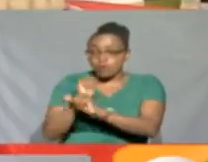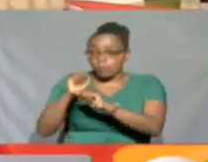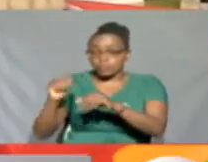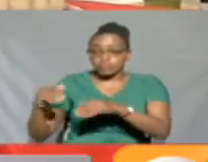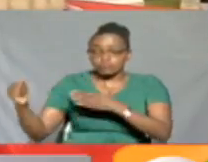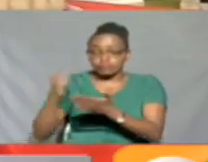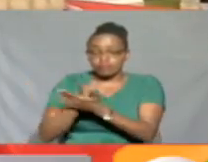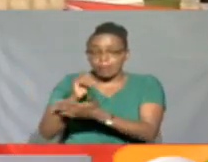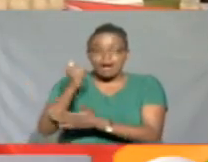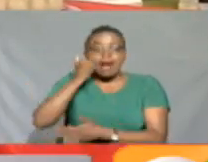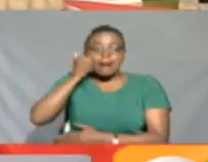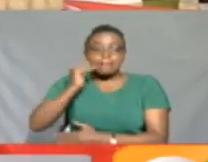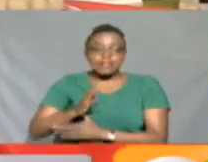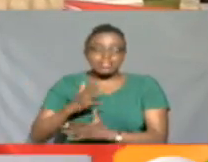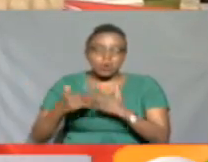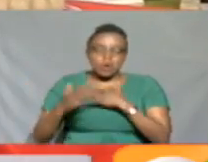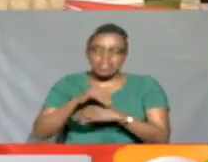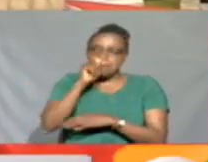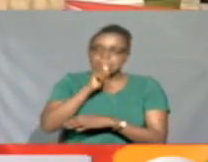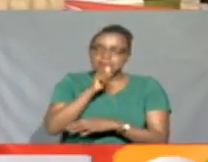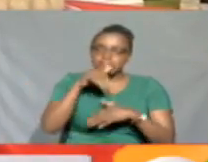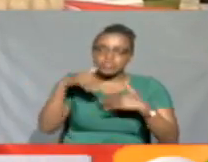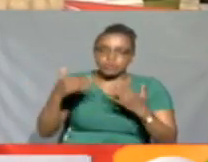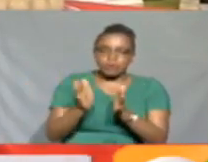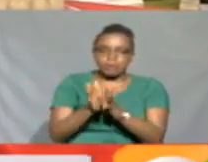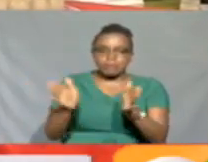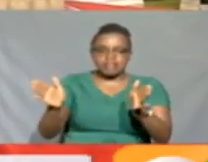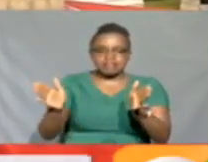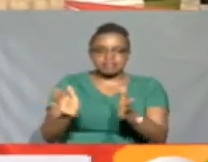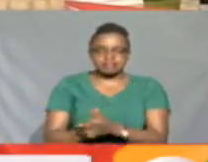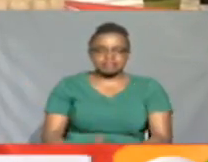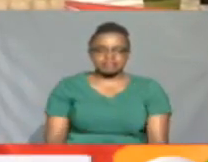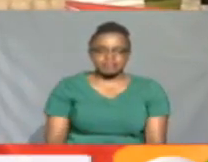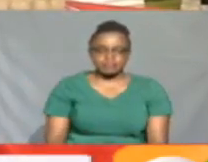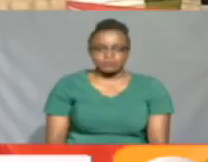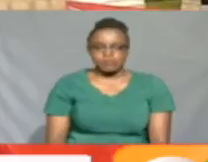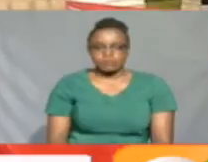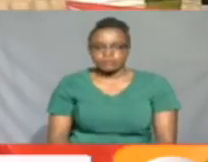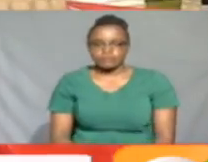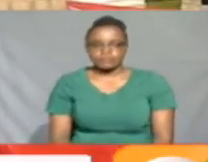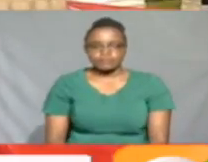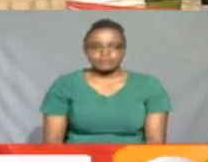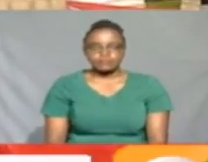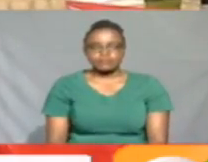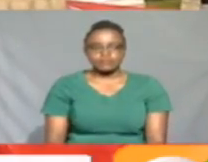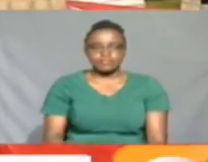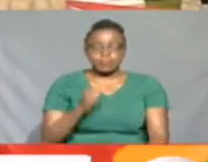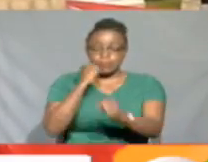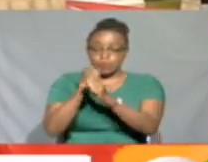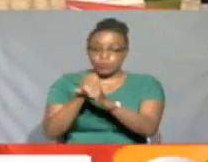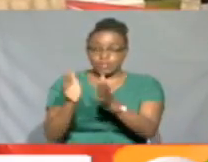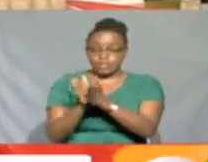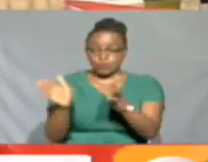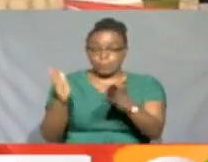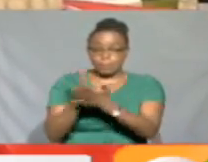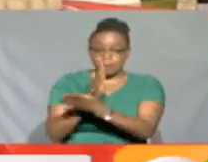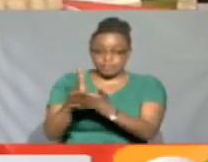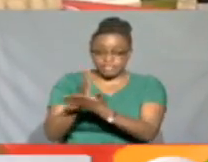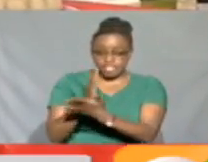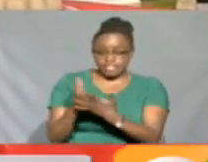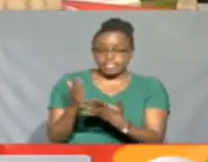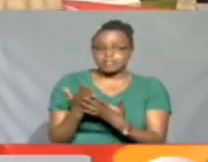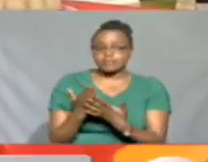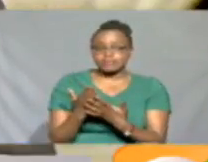admit your patient, whether it's private or public. Trevor, I work in the public sector.